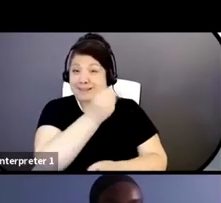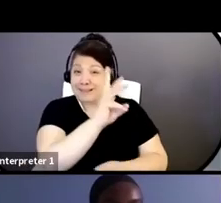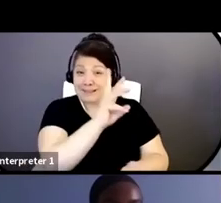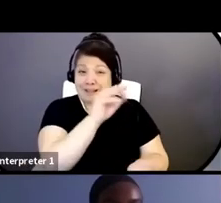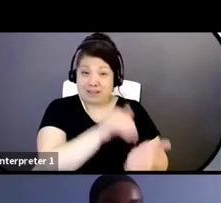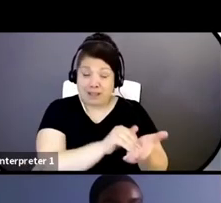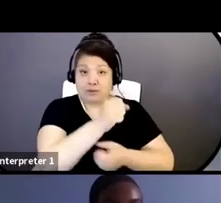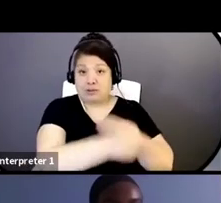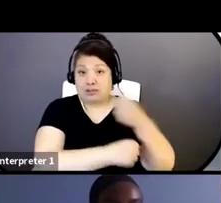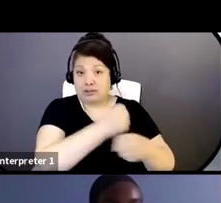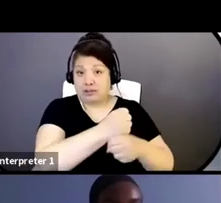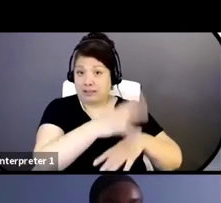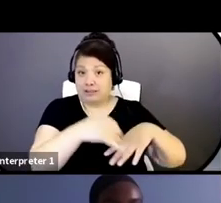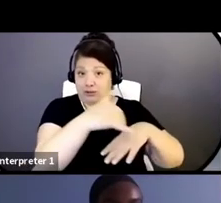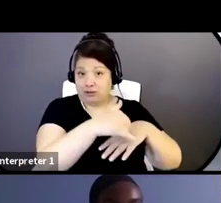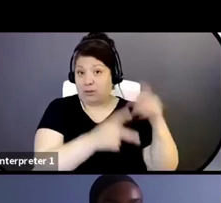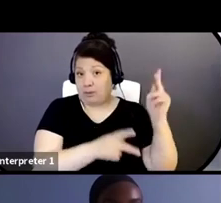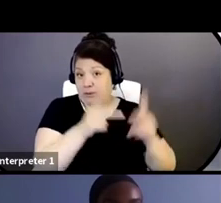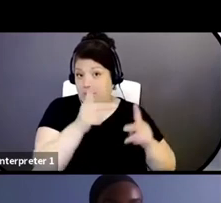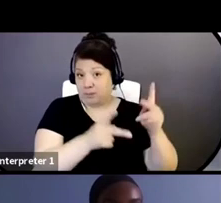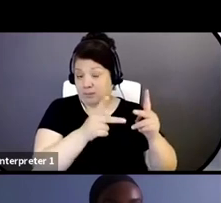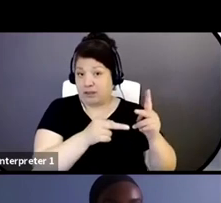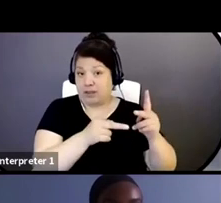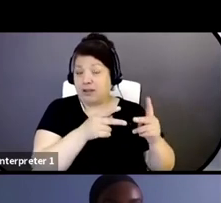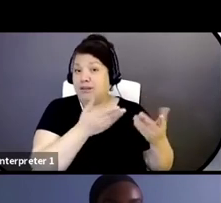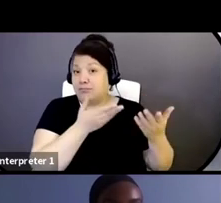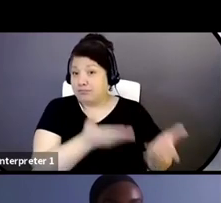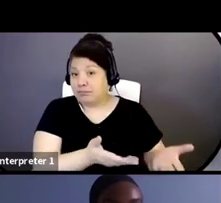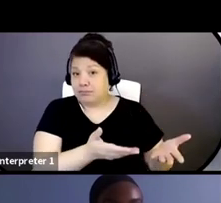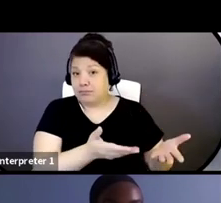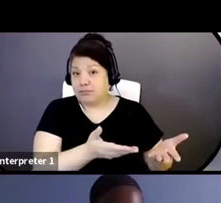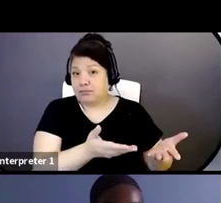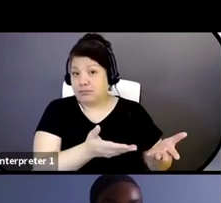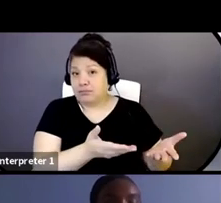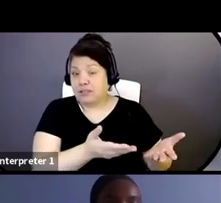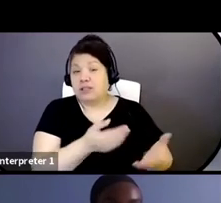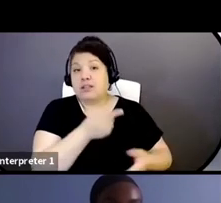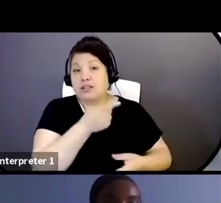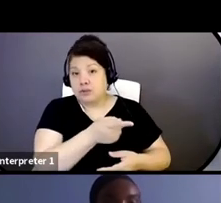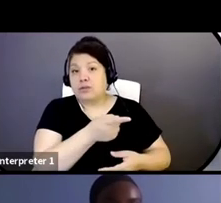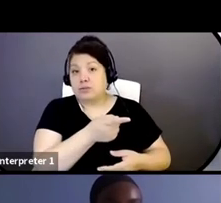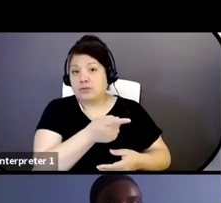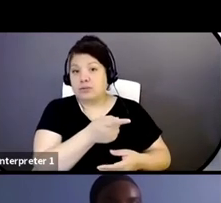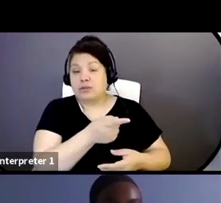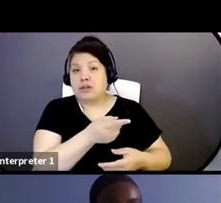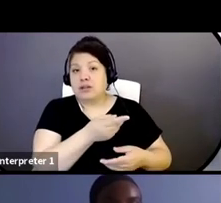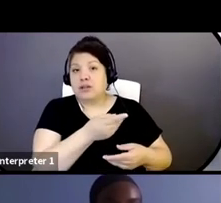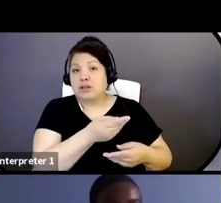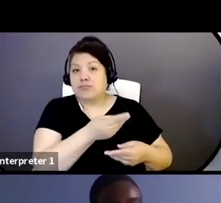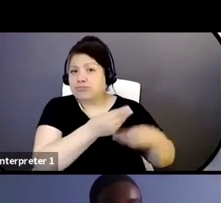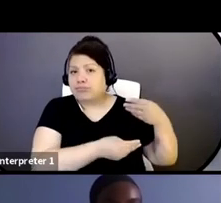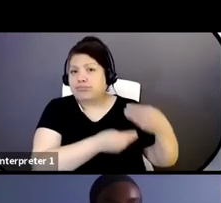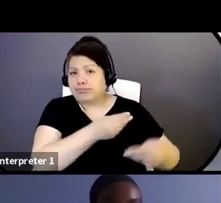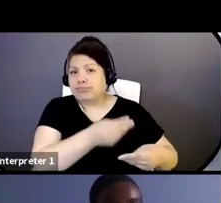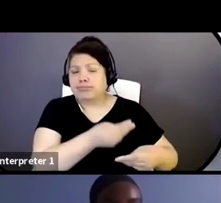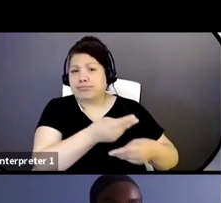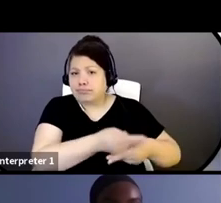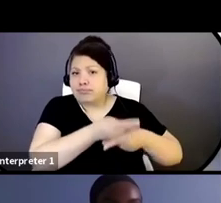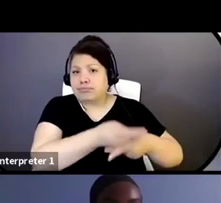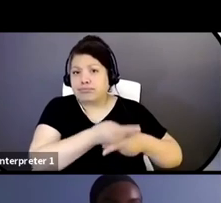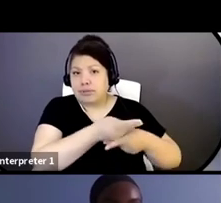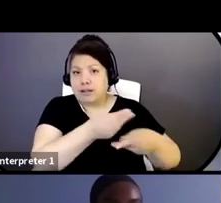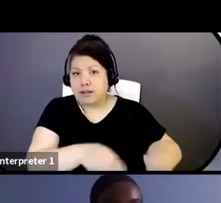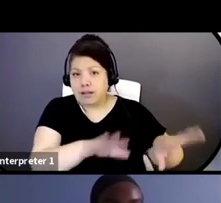that Indigenous peoples are the experts of these lands, and Indigenous folks have had